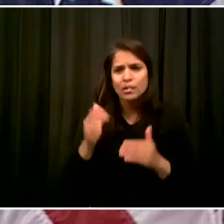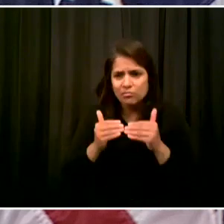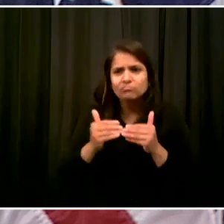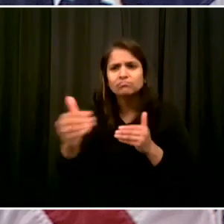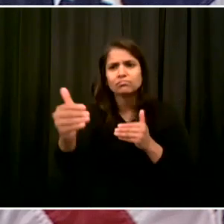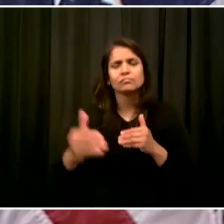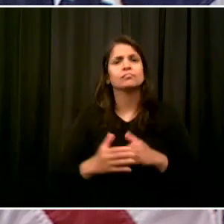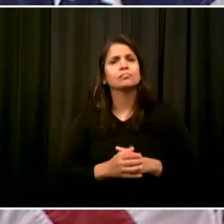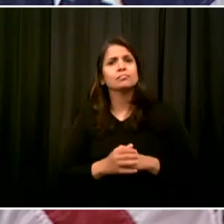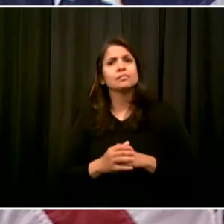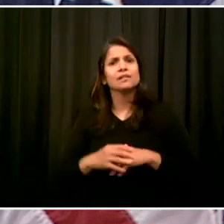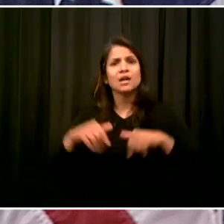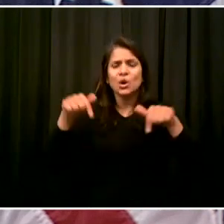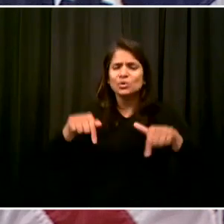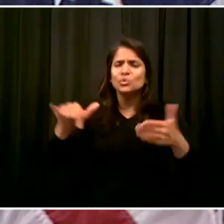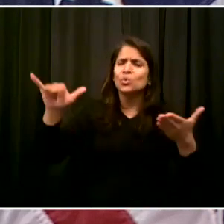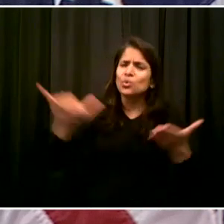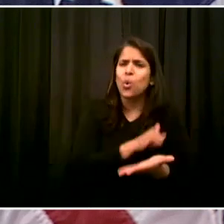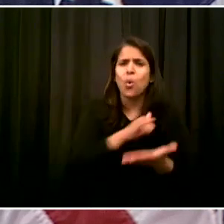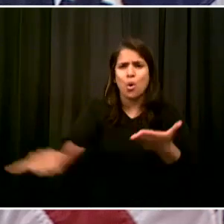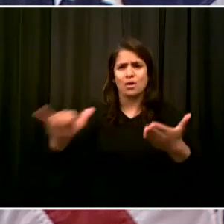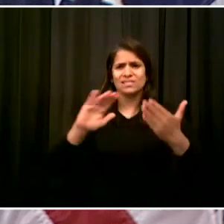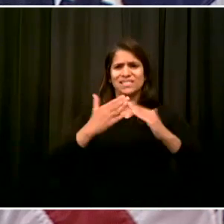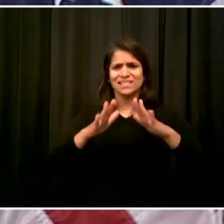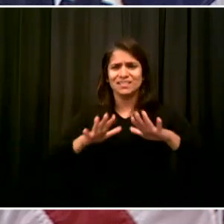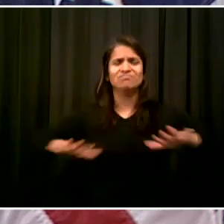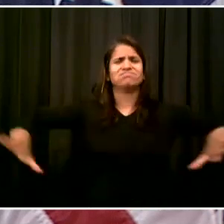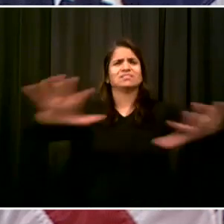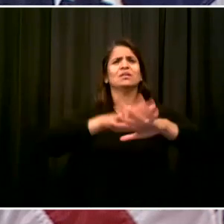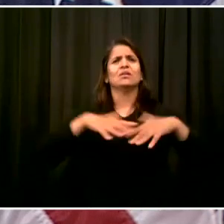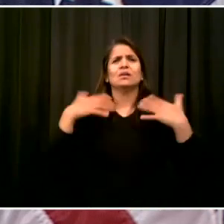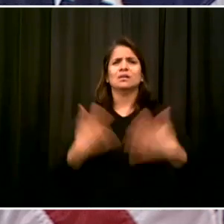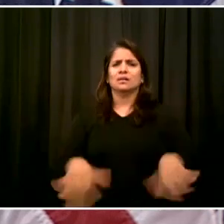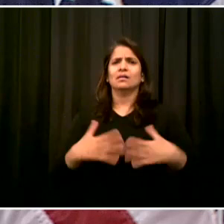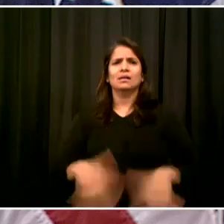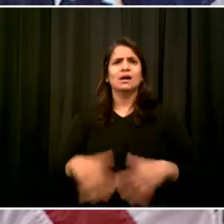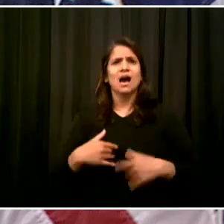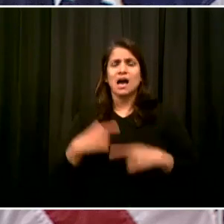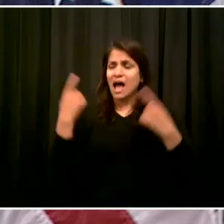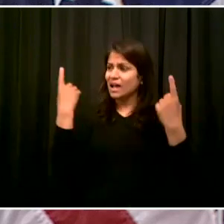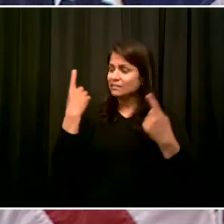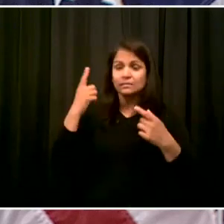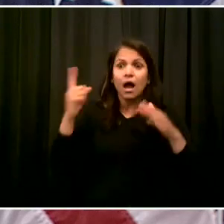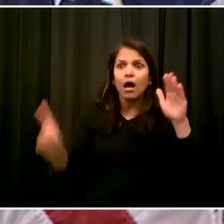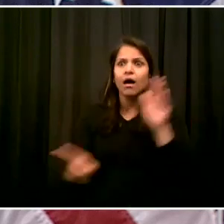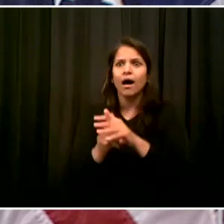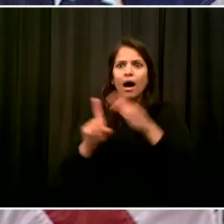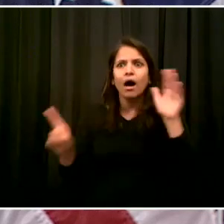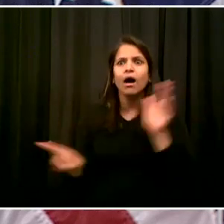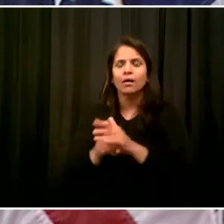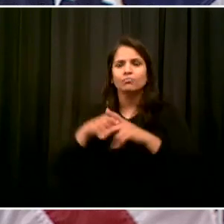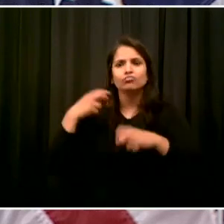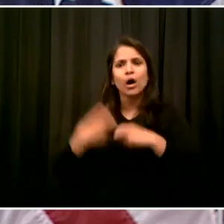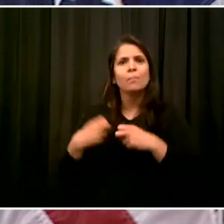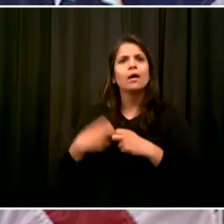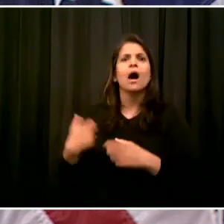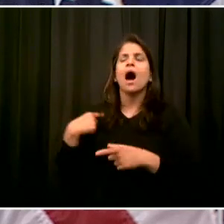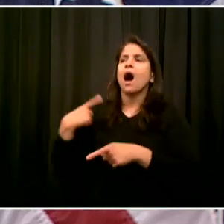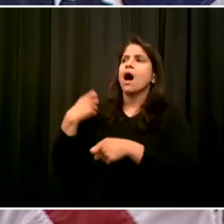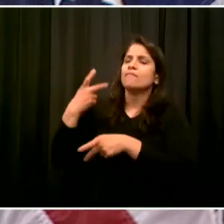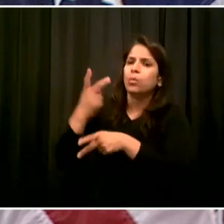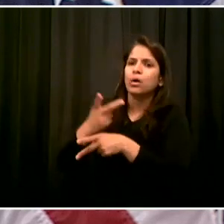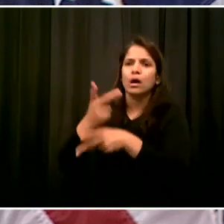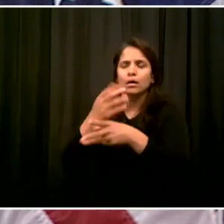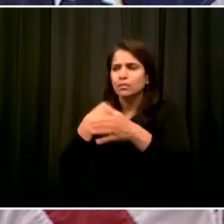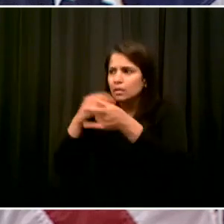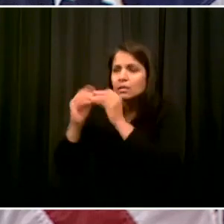I know memories are short, but I am telling you there was a cacophony in this city, starting with the then mayor and